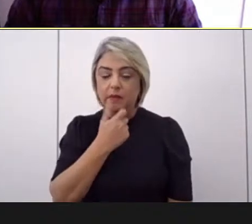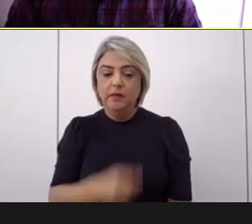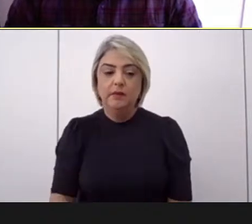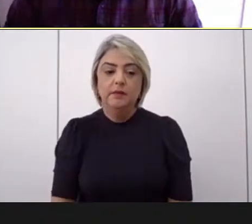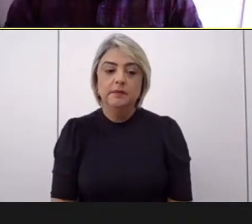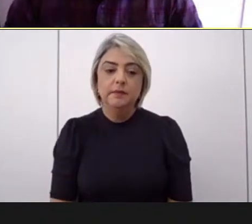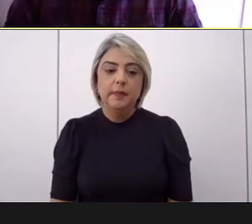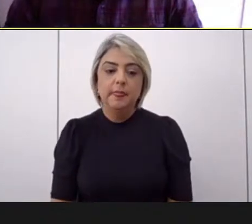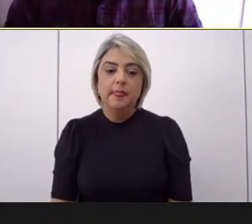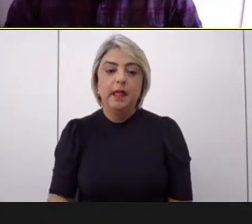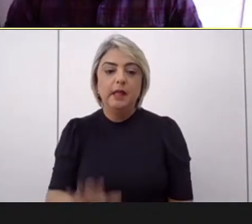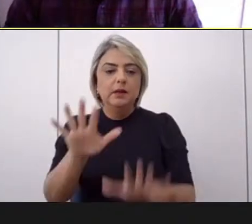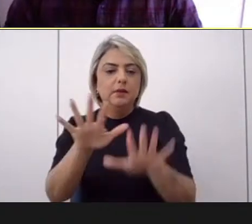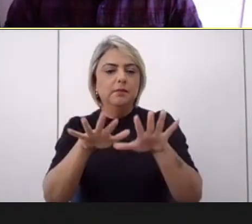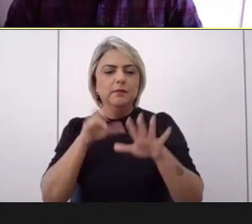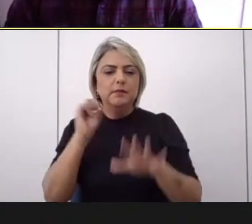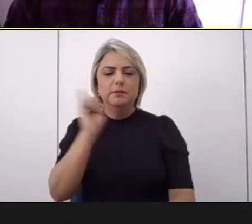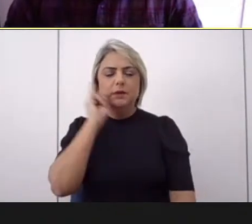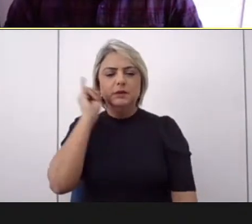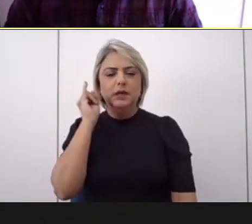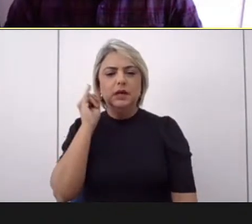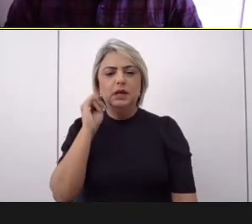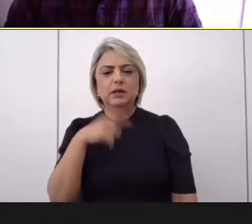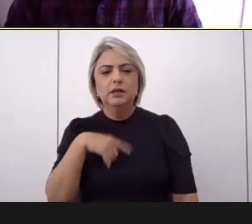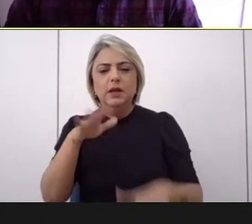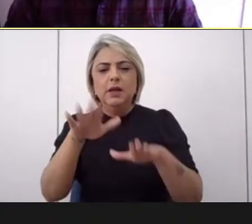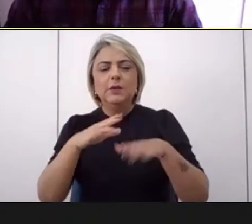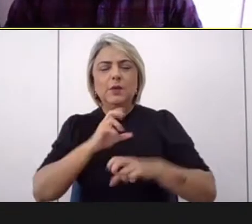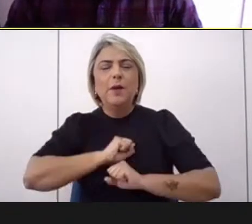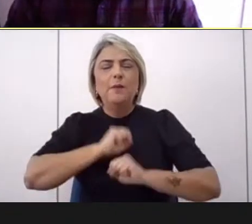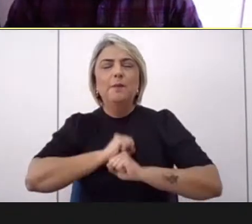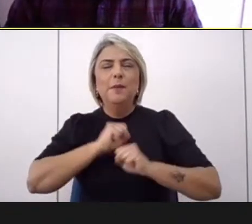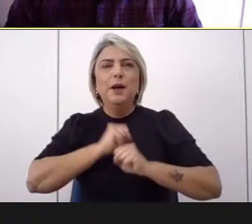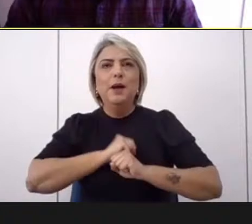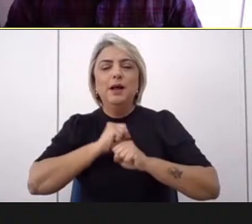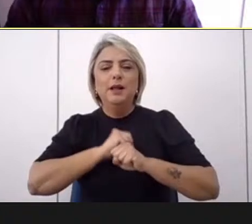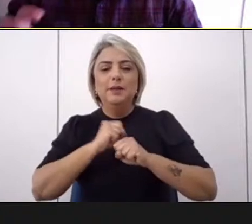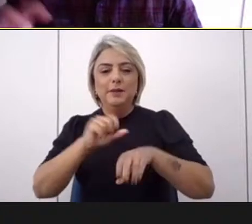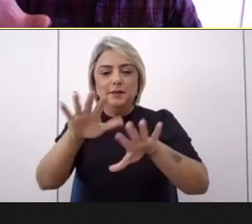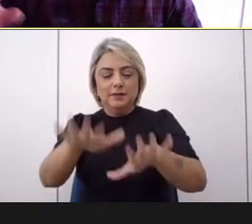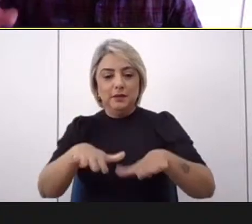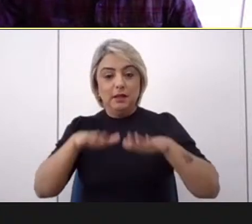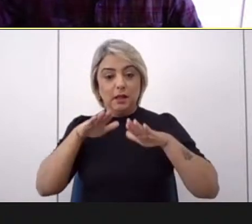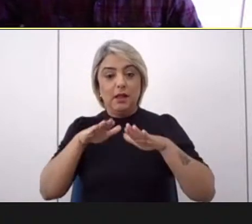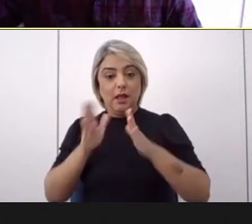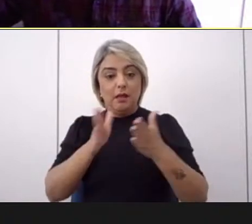because also part of our students are doing